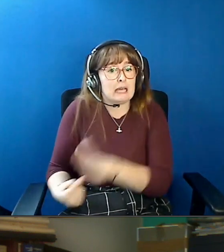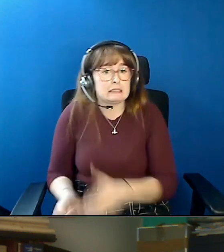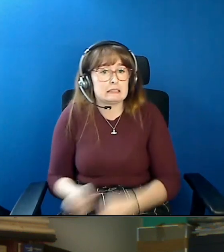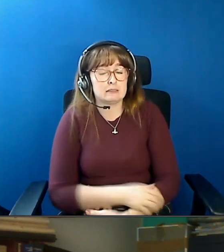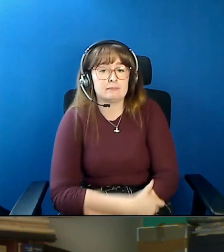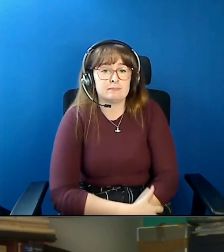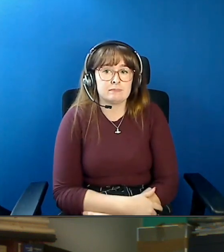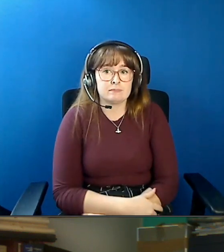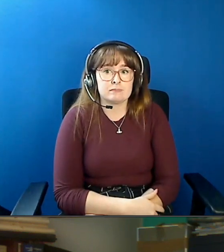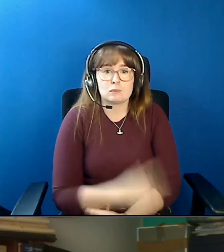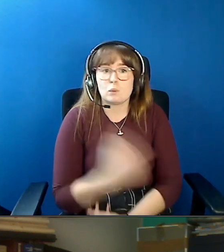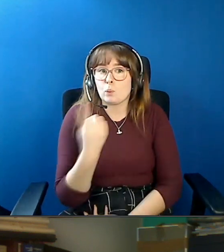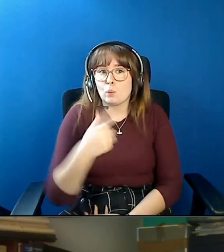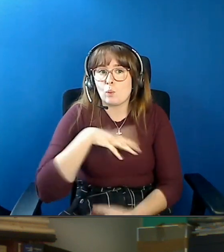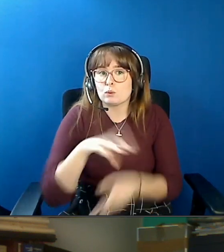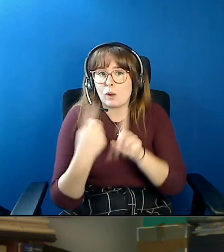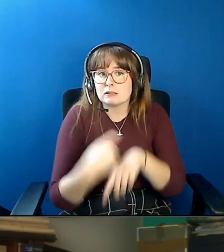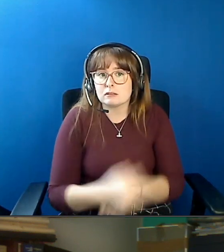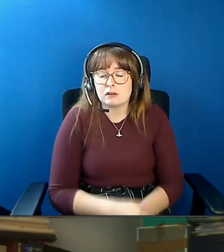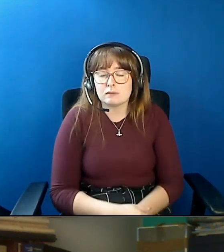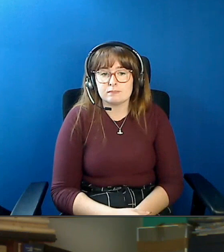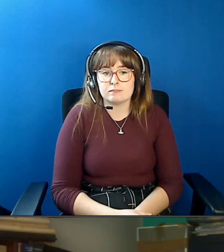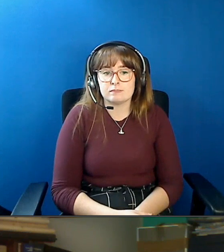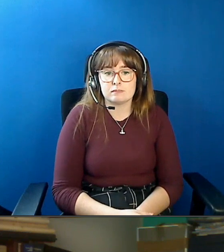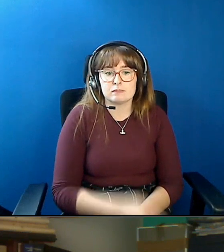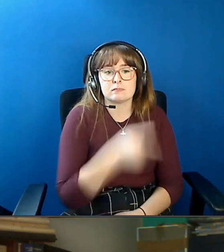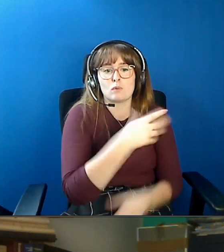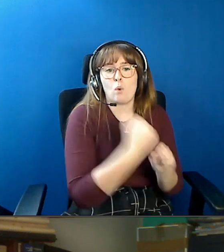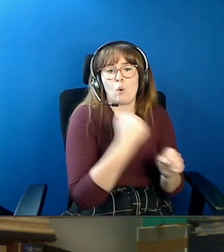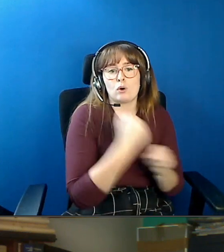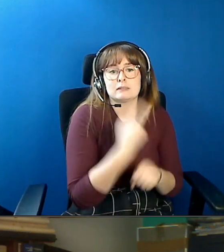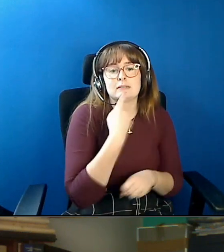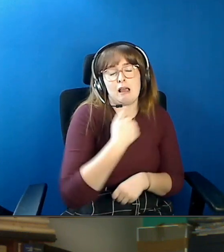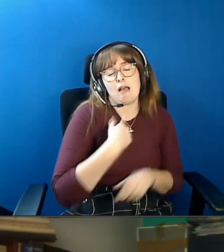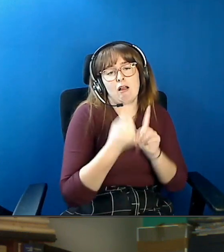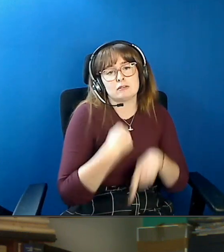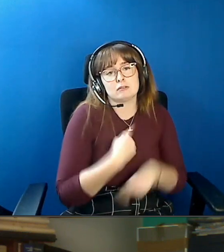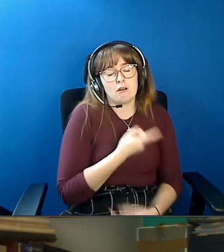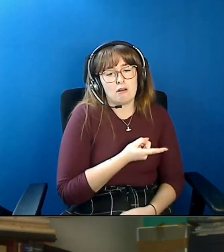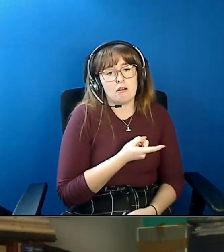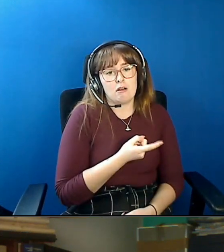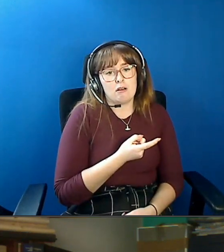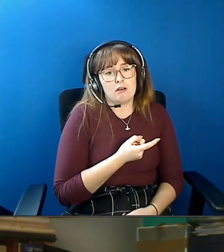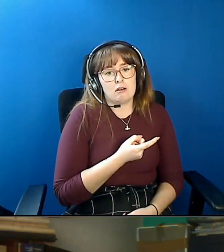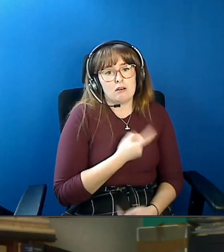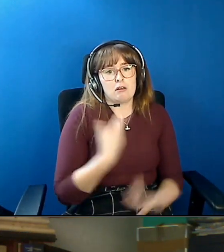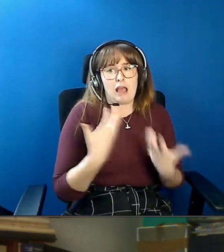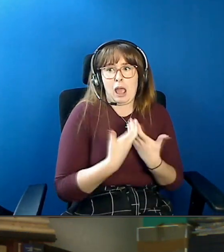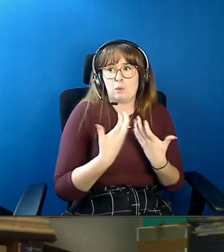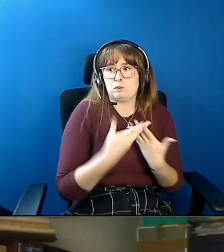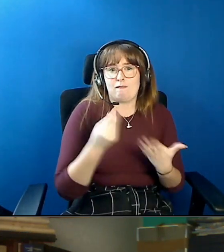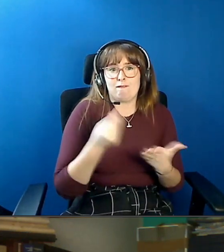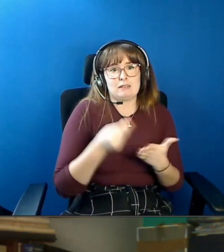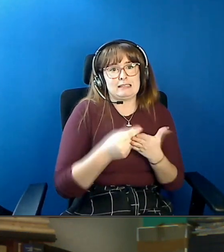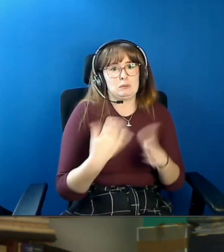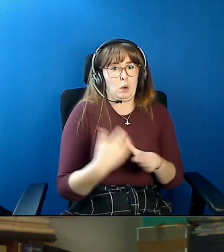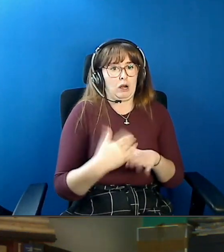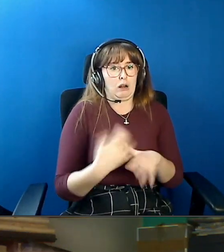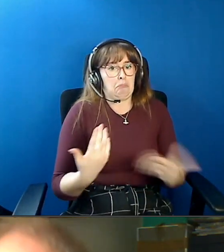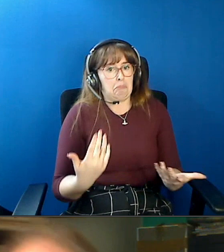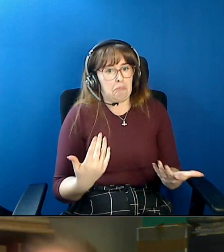Who would like to take that one? I'll take the first bit, thinking about how funding works. Say I used